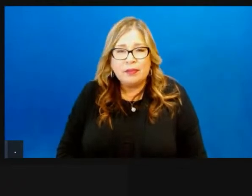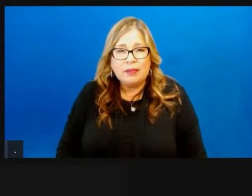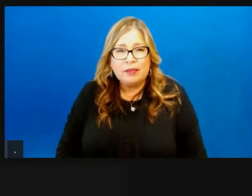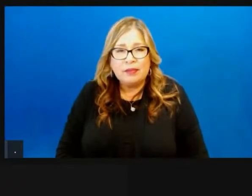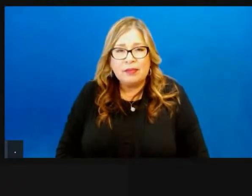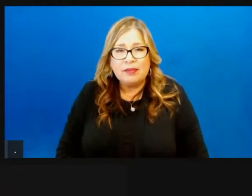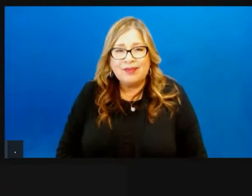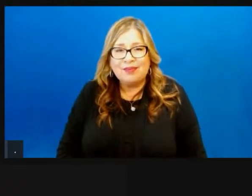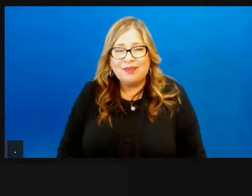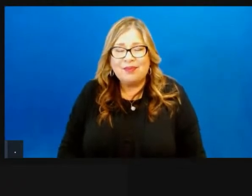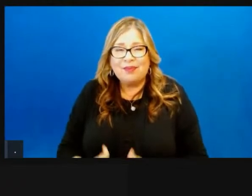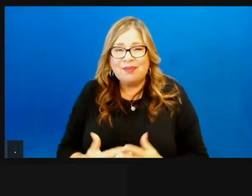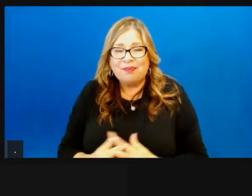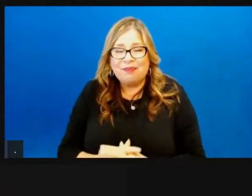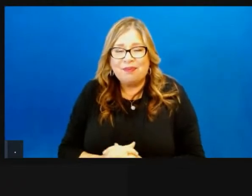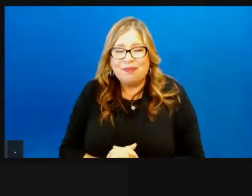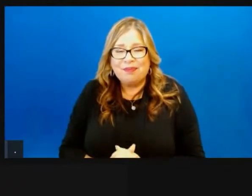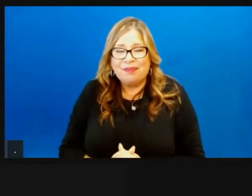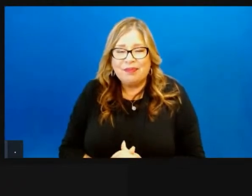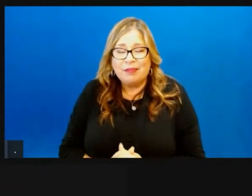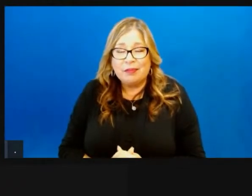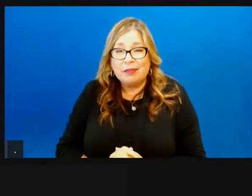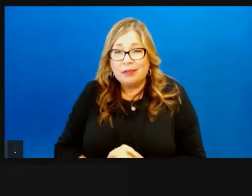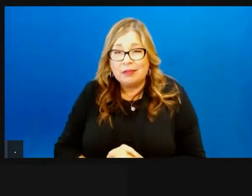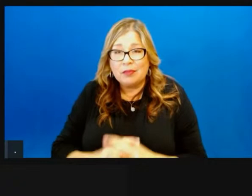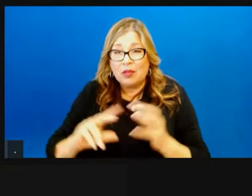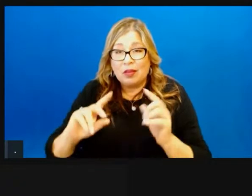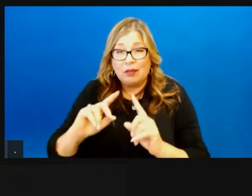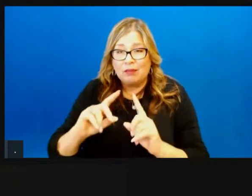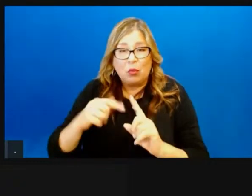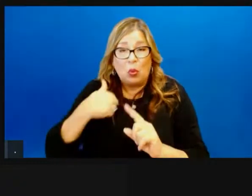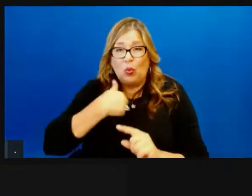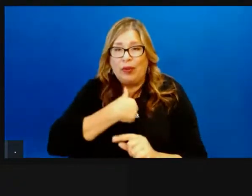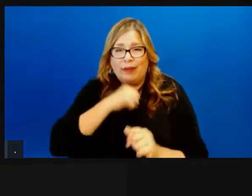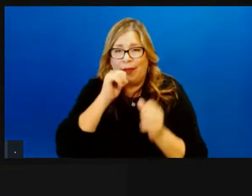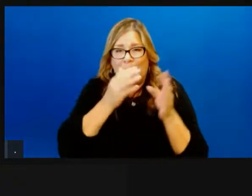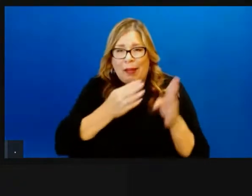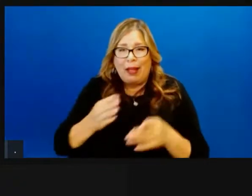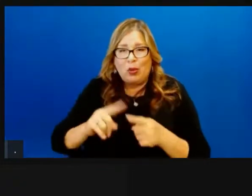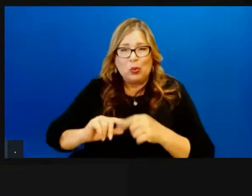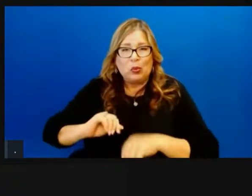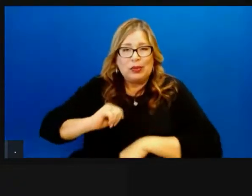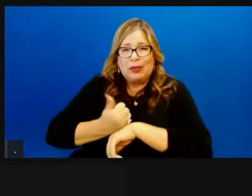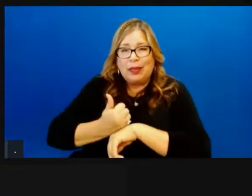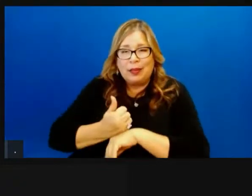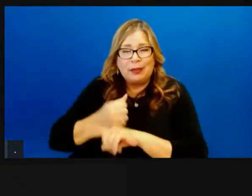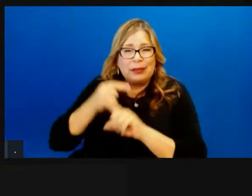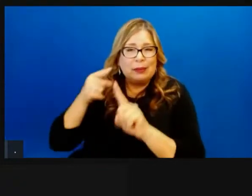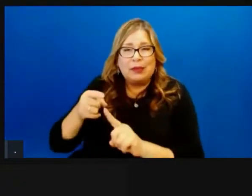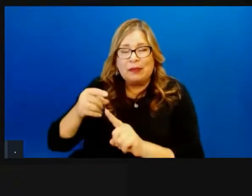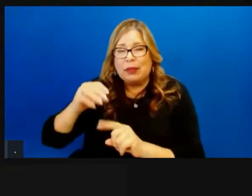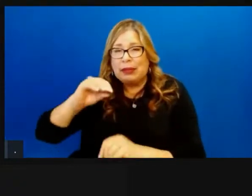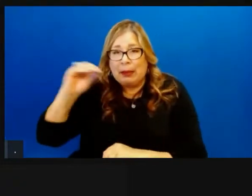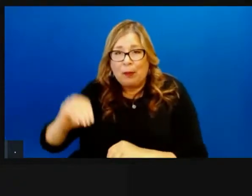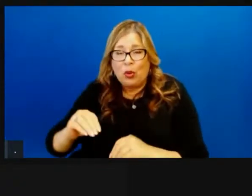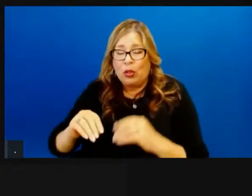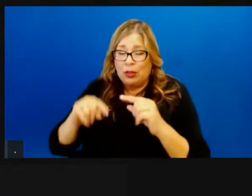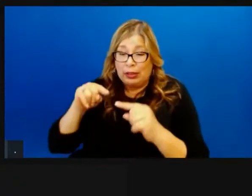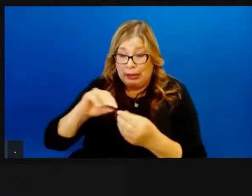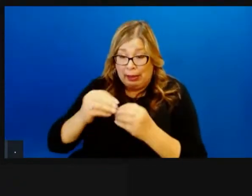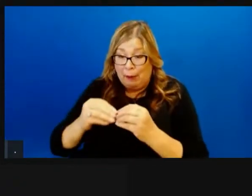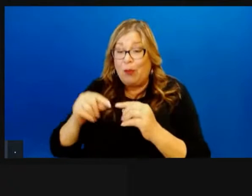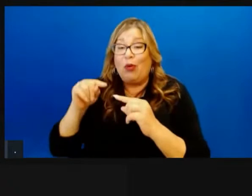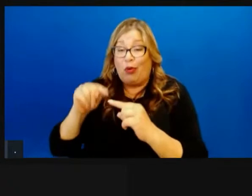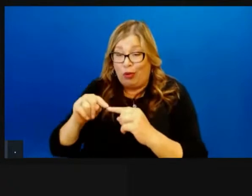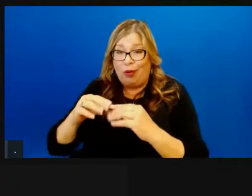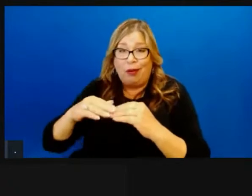don't plan to, at this moment, set a threshold above which or below which something happens. What I think